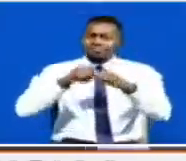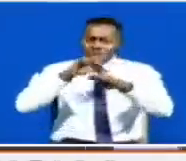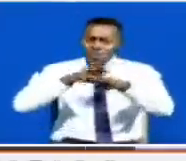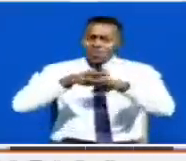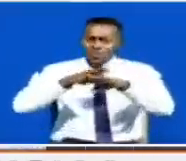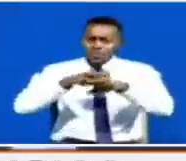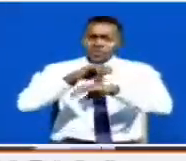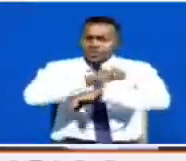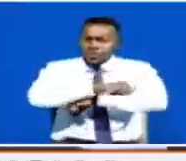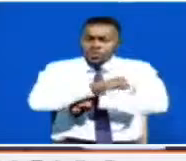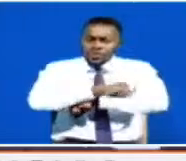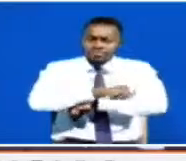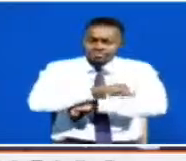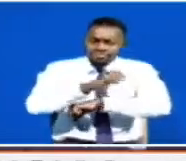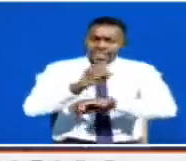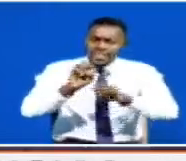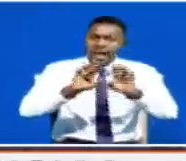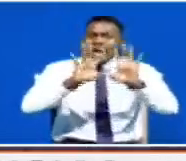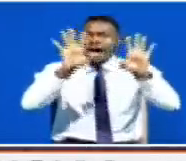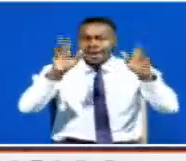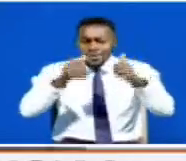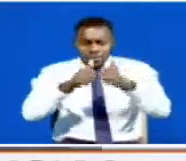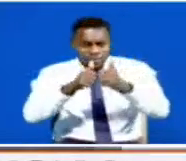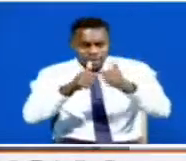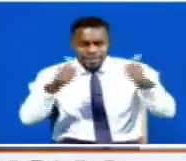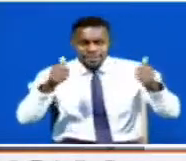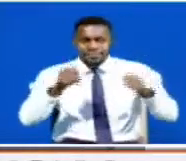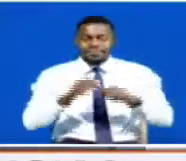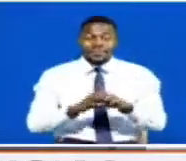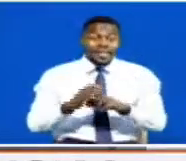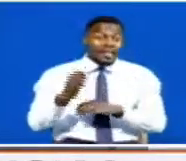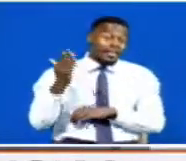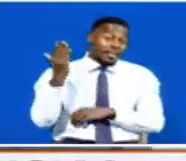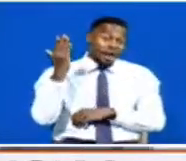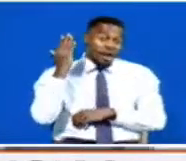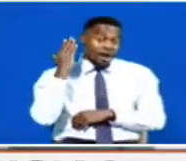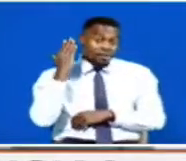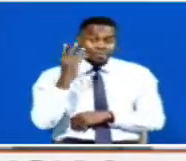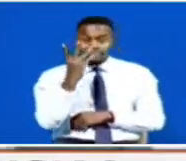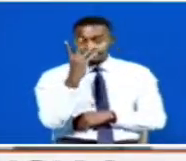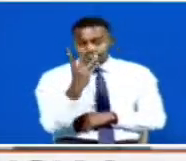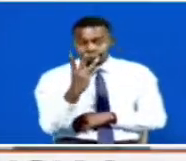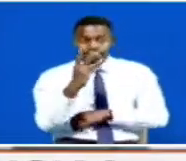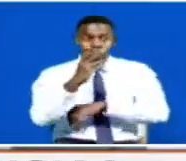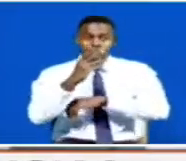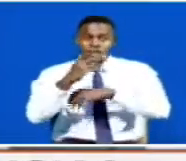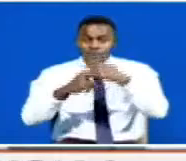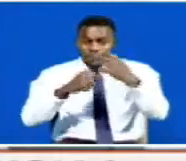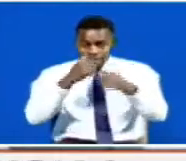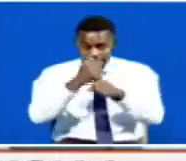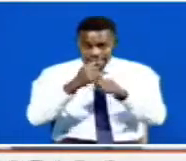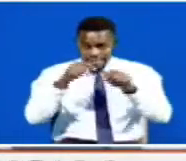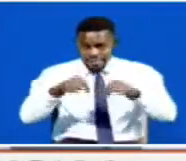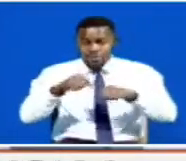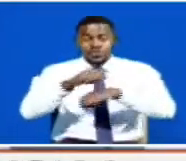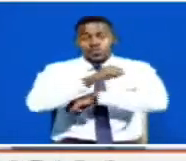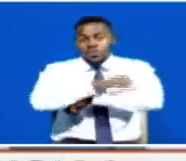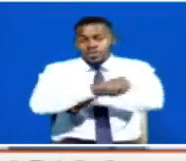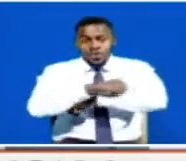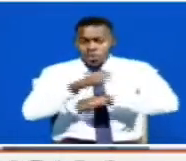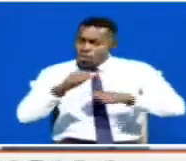Kabarak ambayo imekuwa shule tajika nchini. For the last 4 years, the school has done quite well because we have